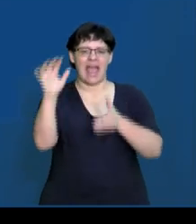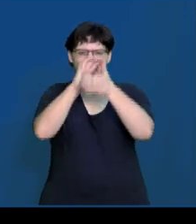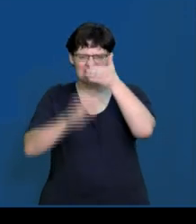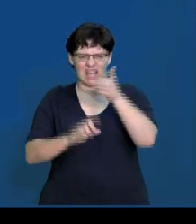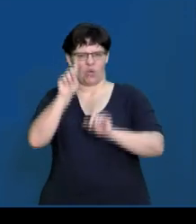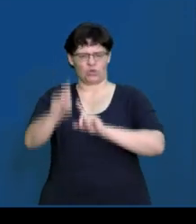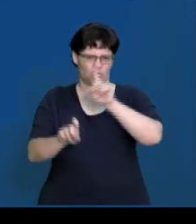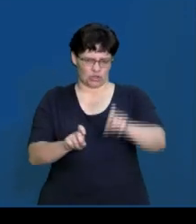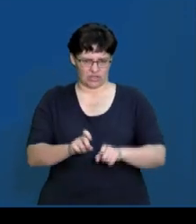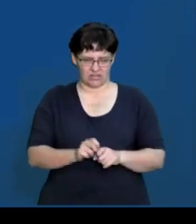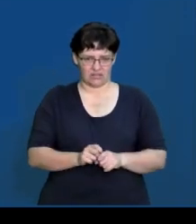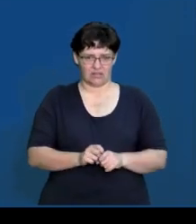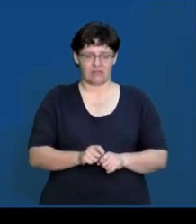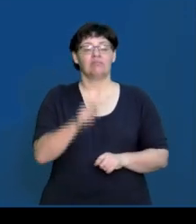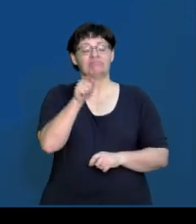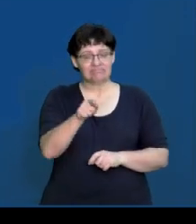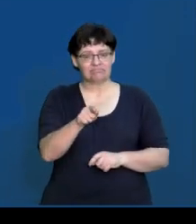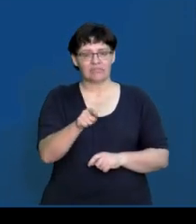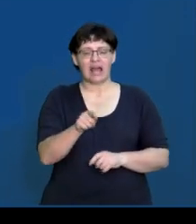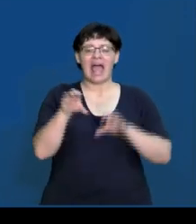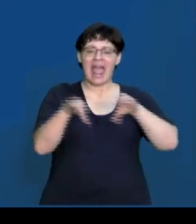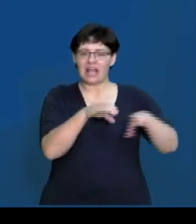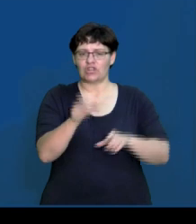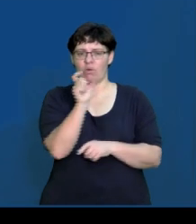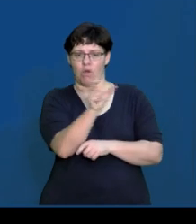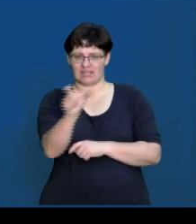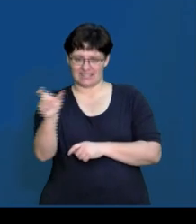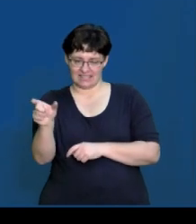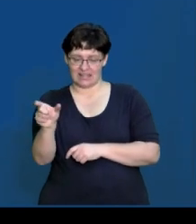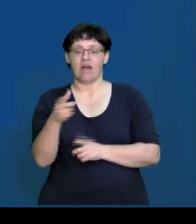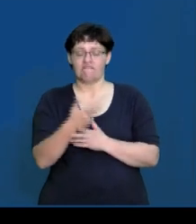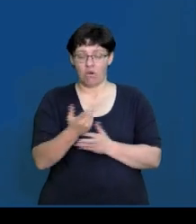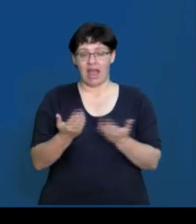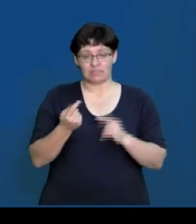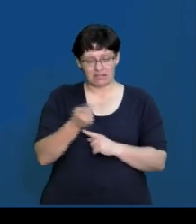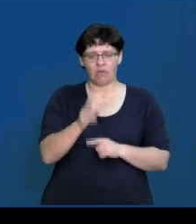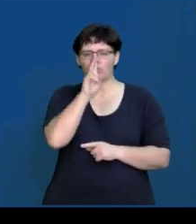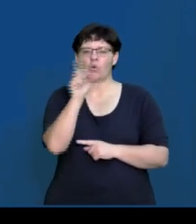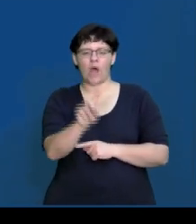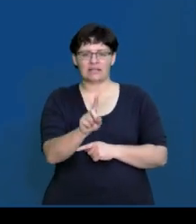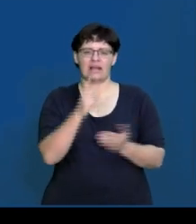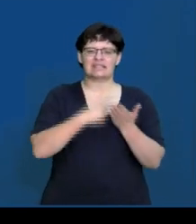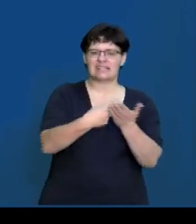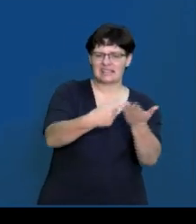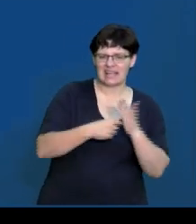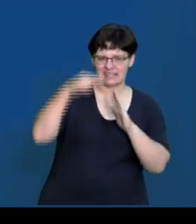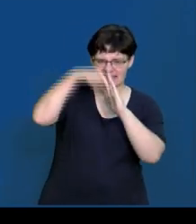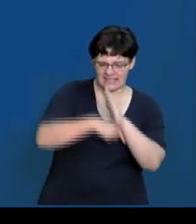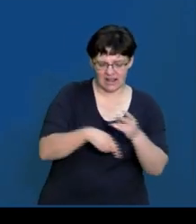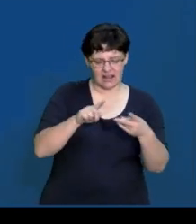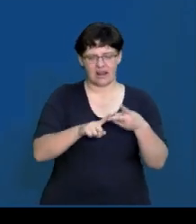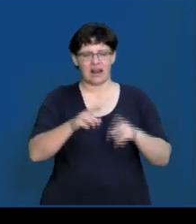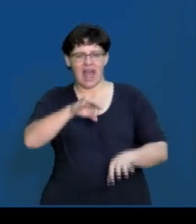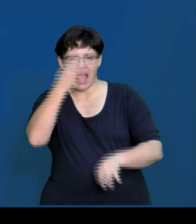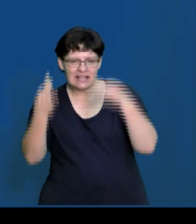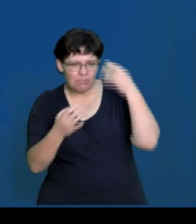of questions, right? The action verbs that you can expect from our section C, we are looking at discuss in detail,